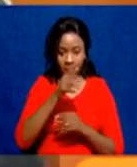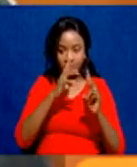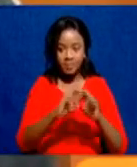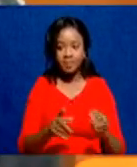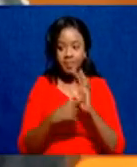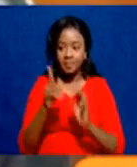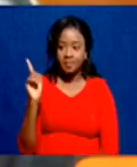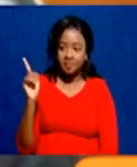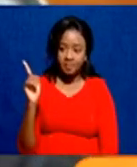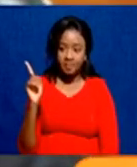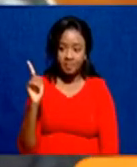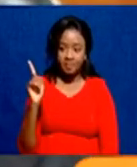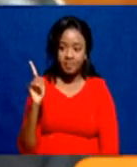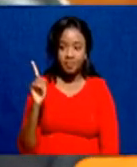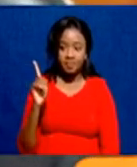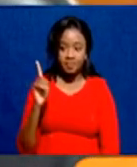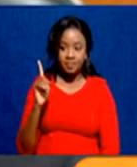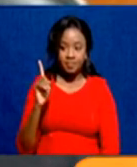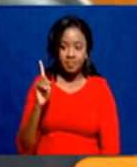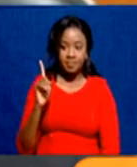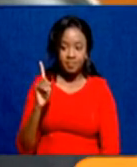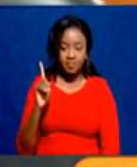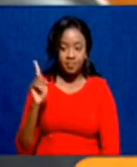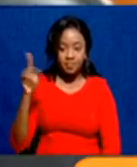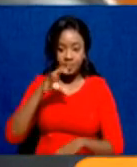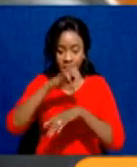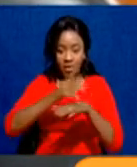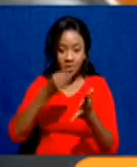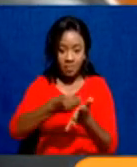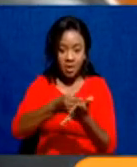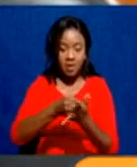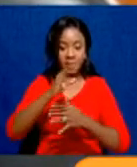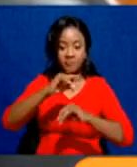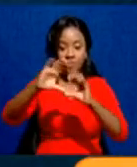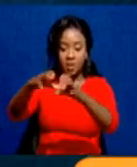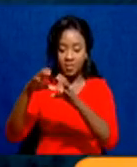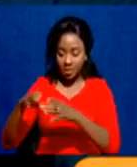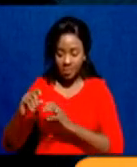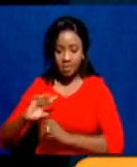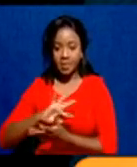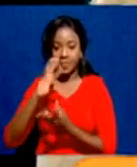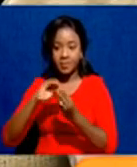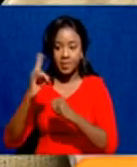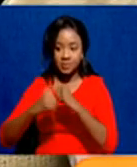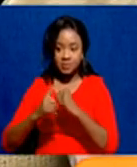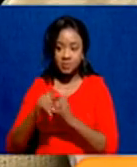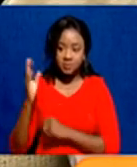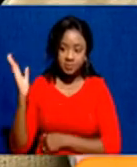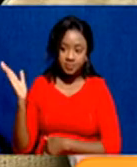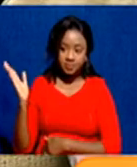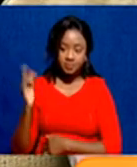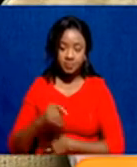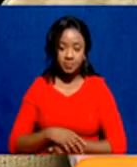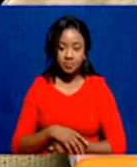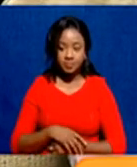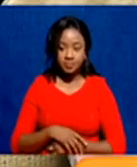former Kakamega Governor Wycliffe Oparanya, who allegedly received kickbacks from six companies which were awarded 60 contracts